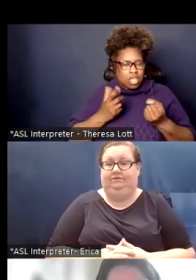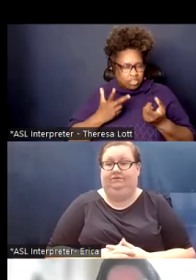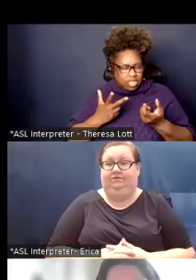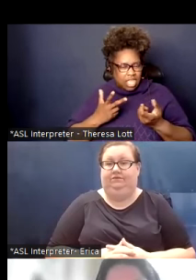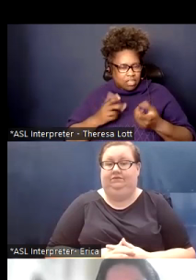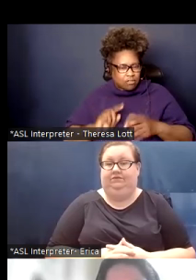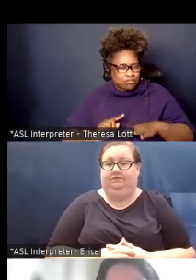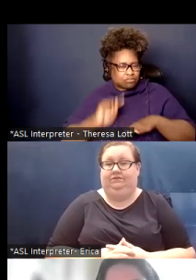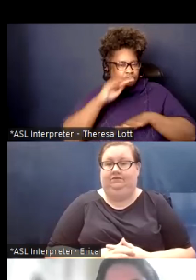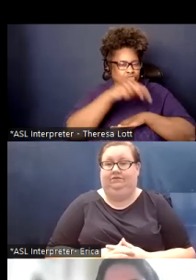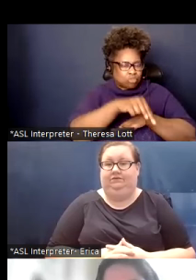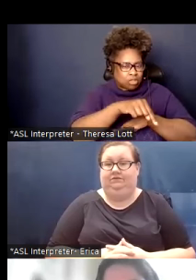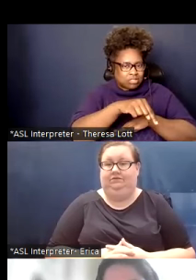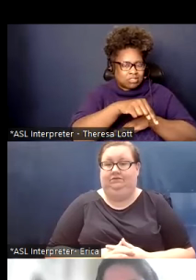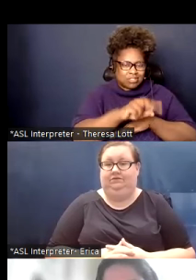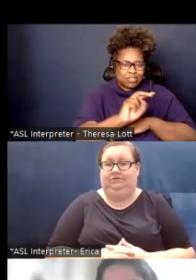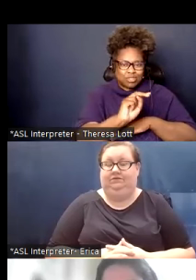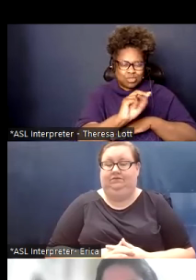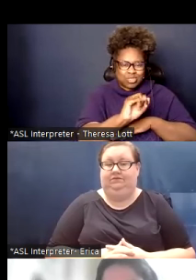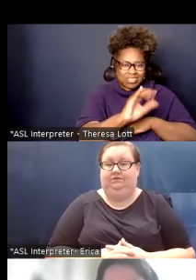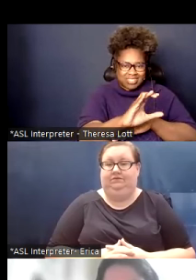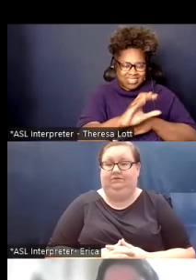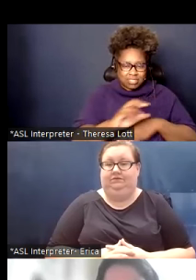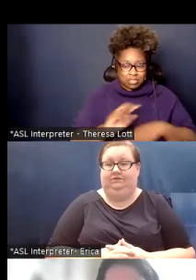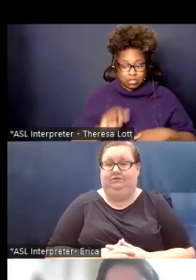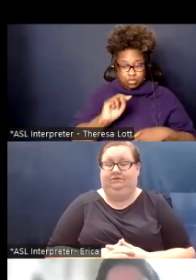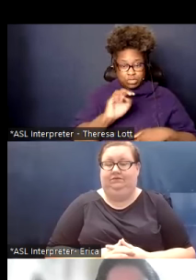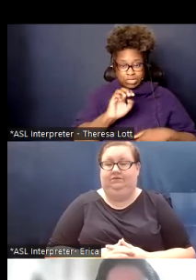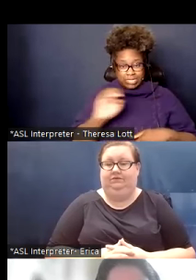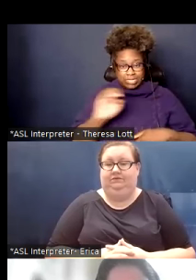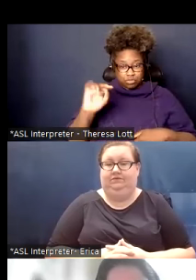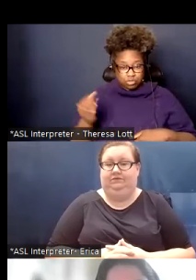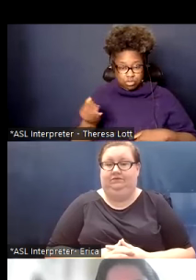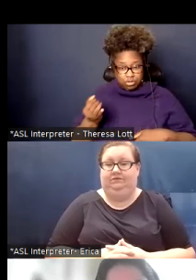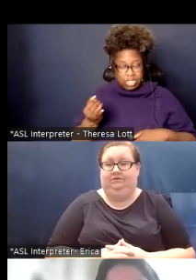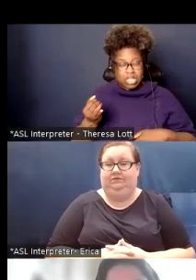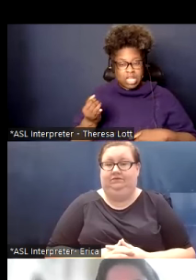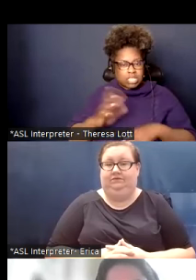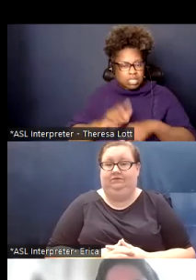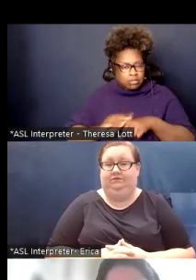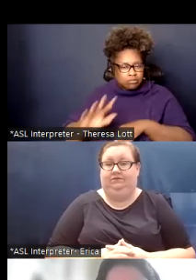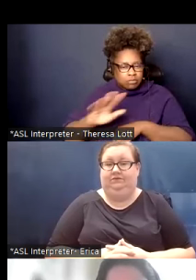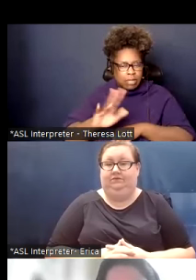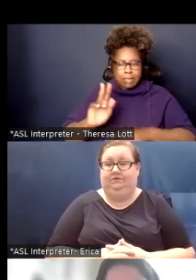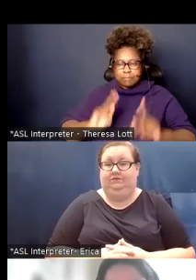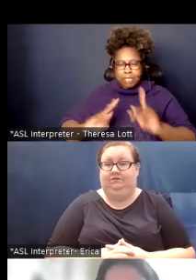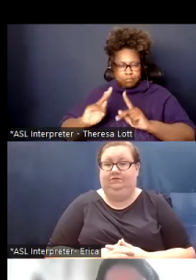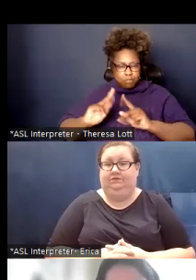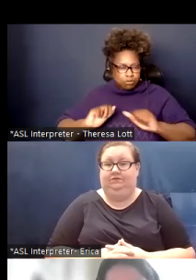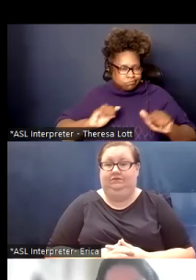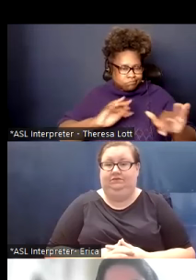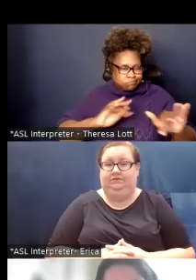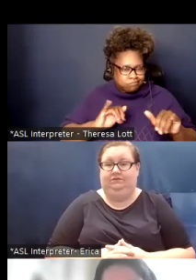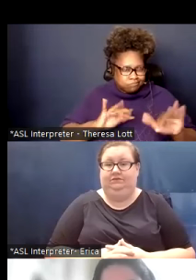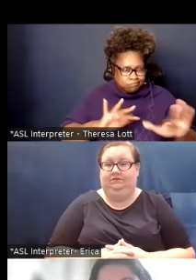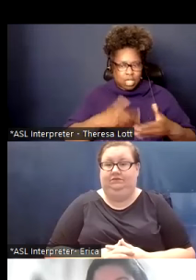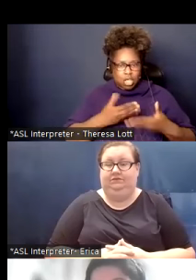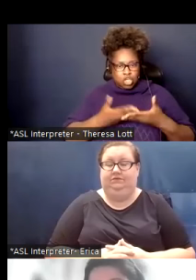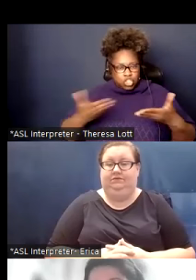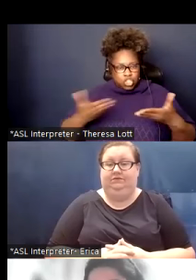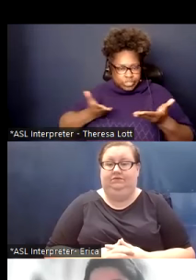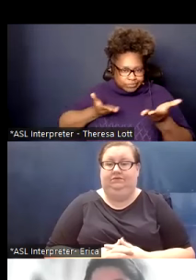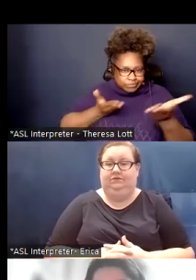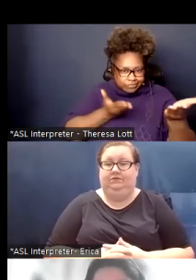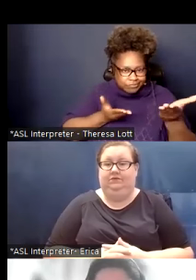City. And so Northeastern New Jersey's influence on the movement of people, goods, and services regionally and nationally